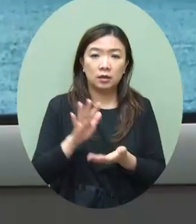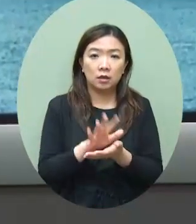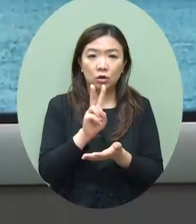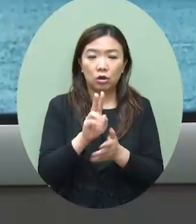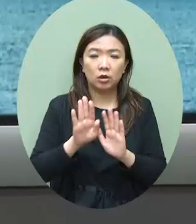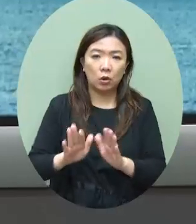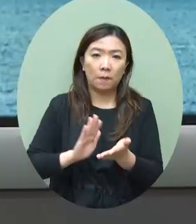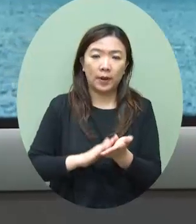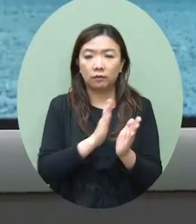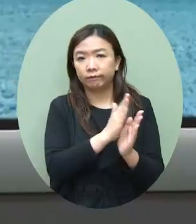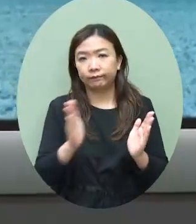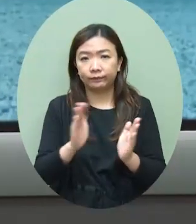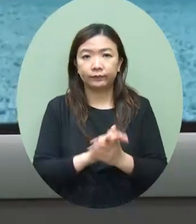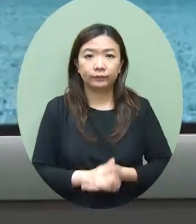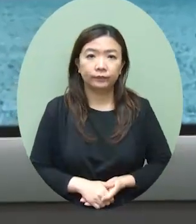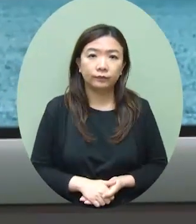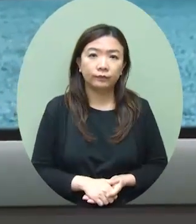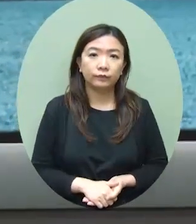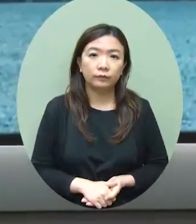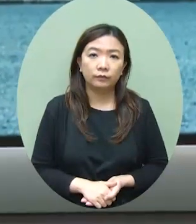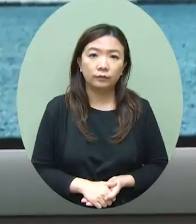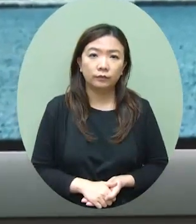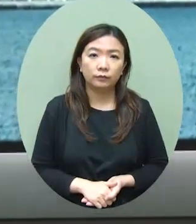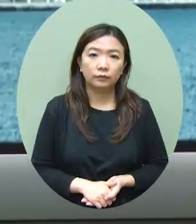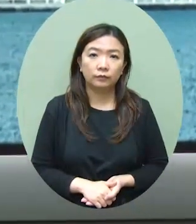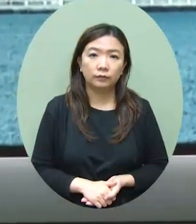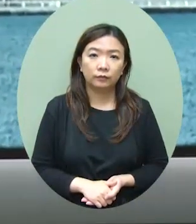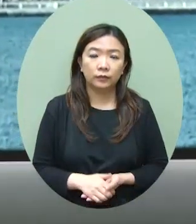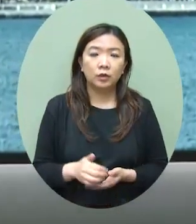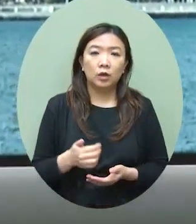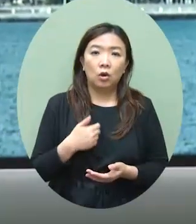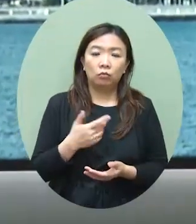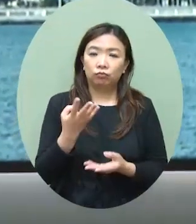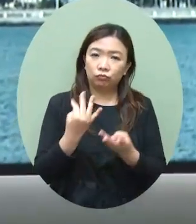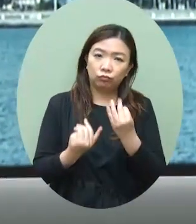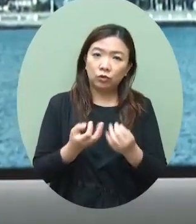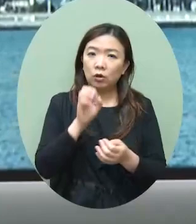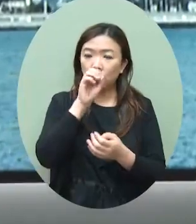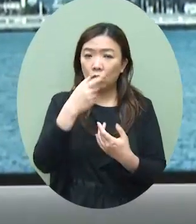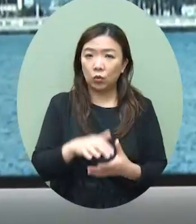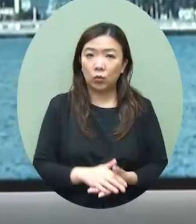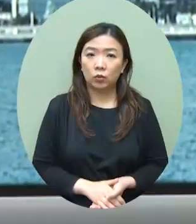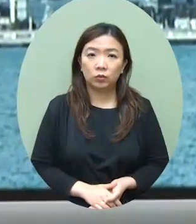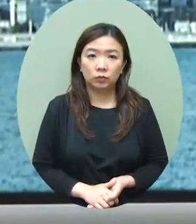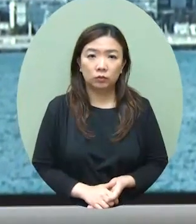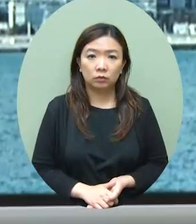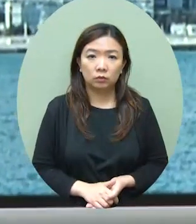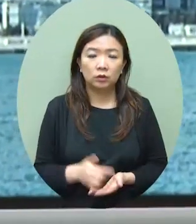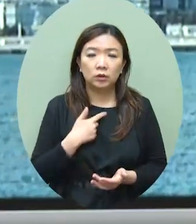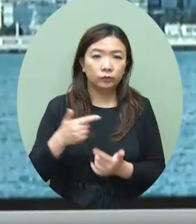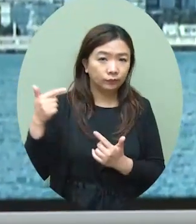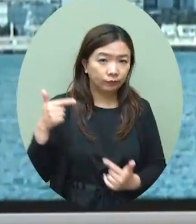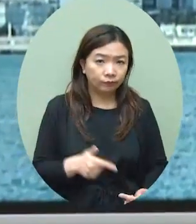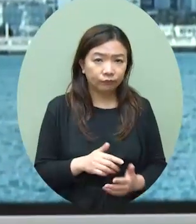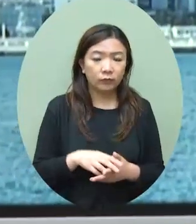that the situation has to be continuously reviewed and the right decisions have to be